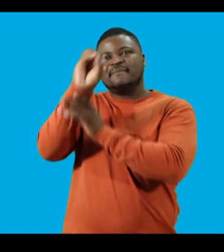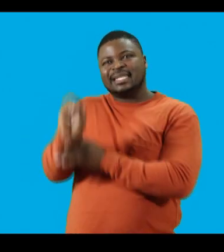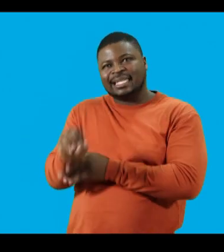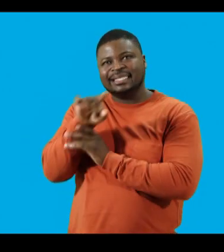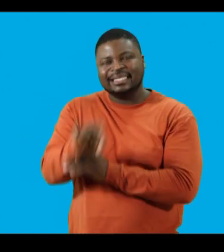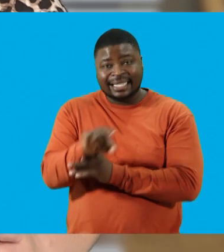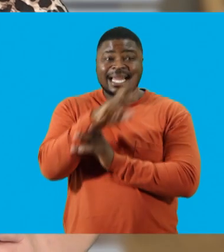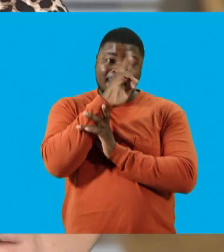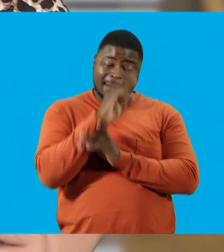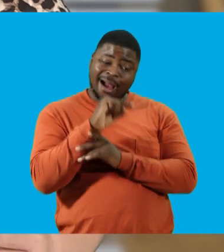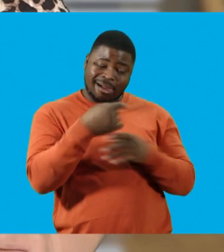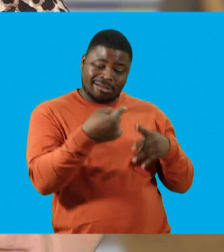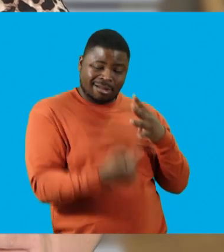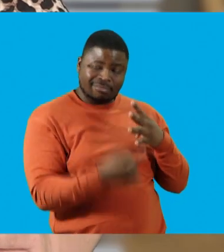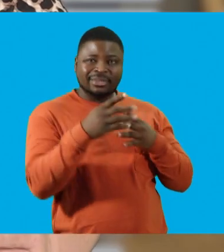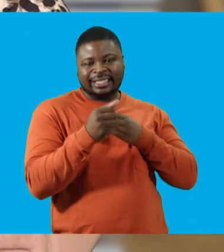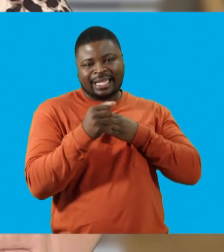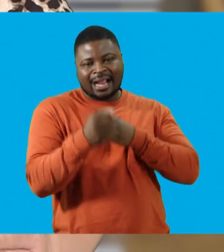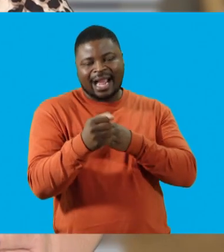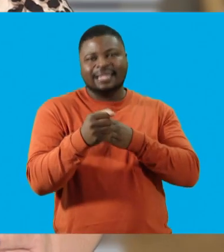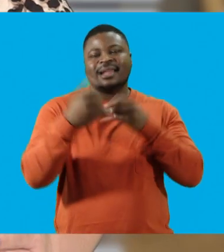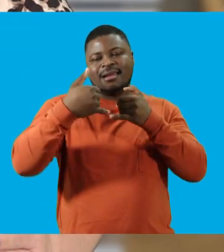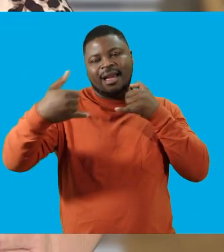stone, it is a guideline.